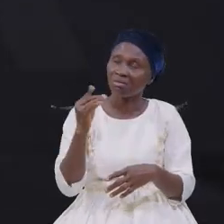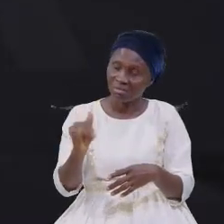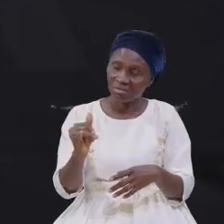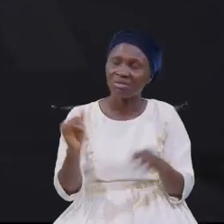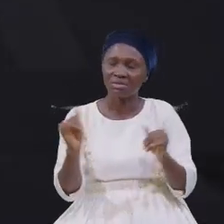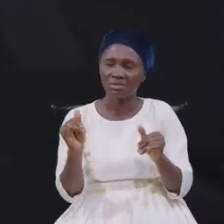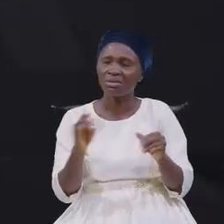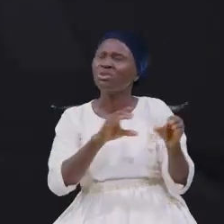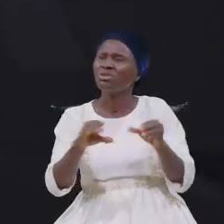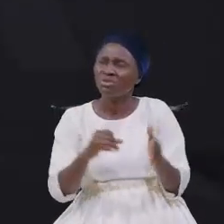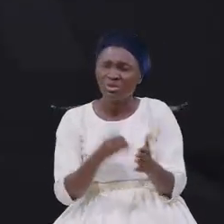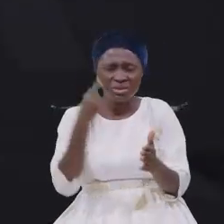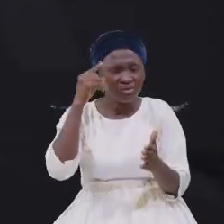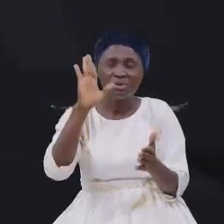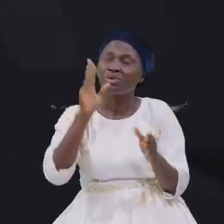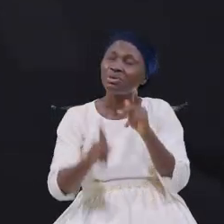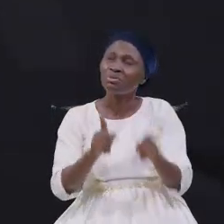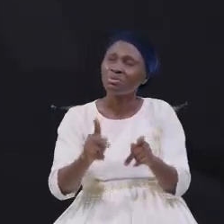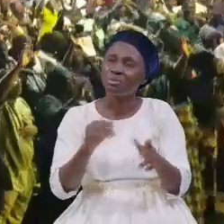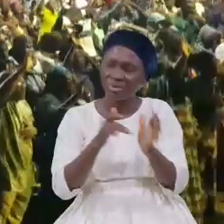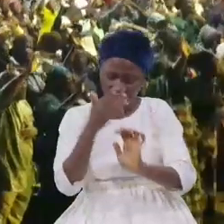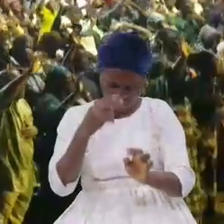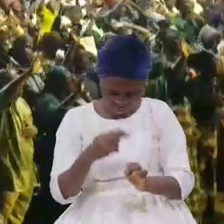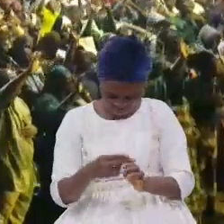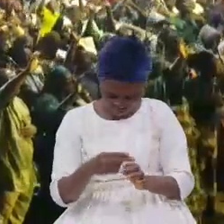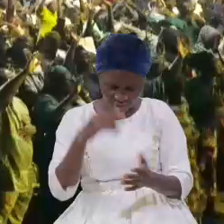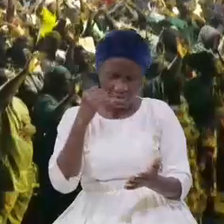your people in Jesus' name.